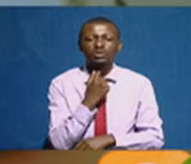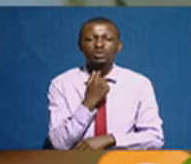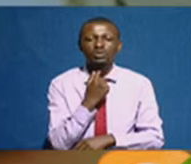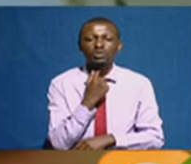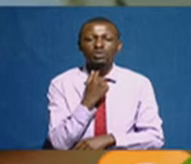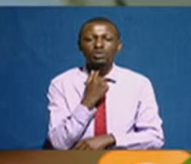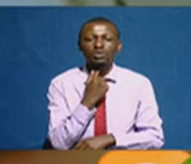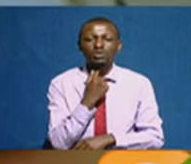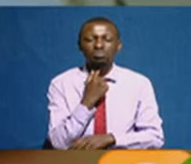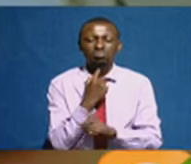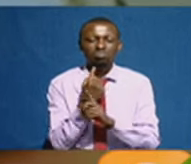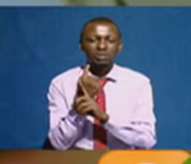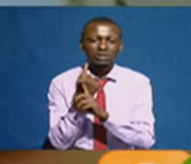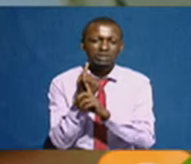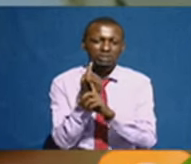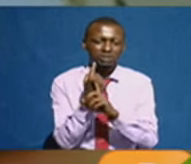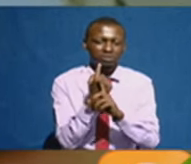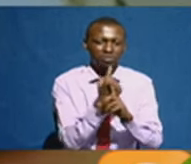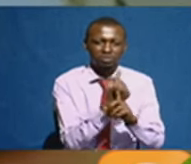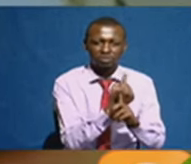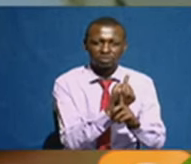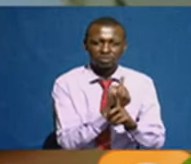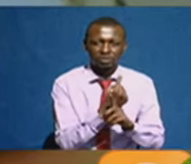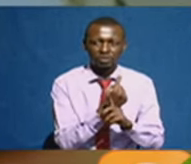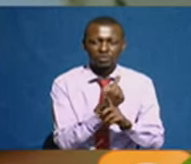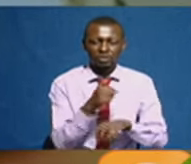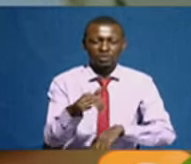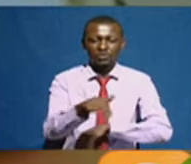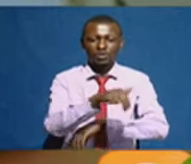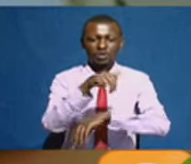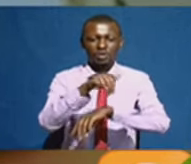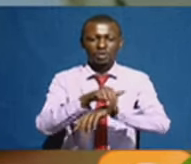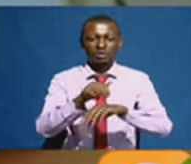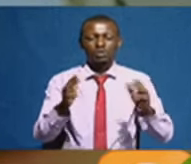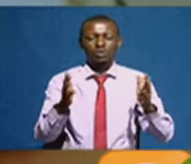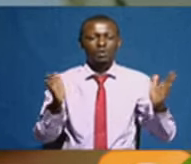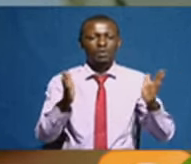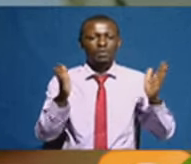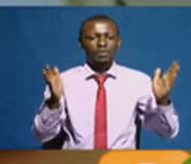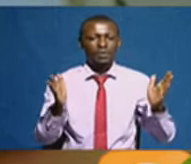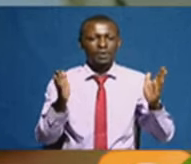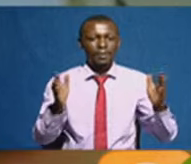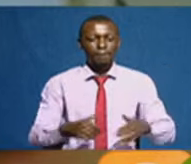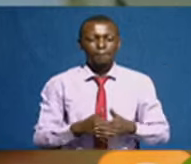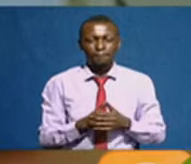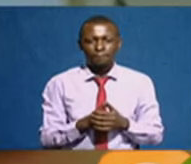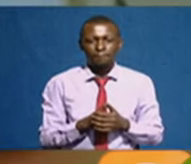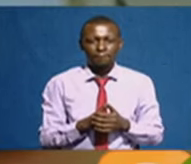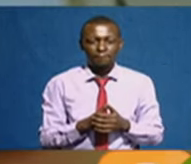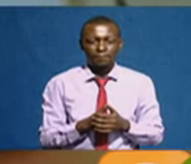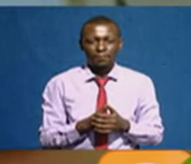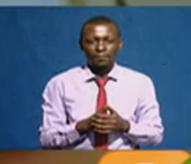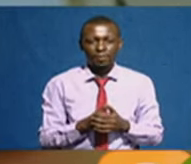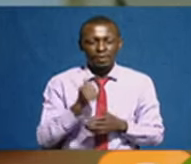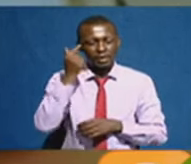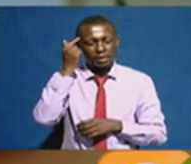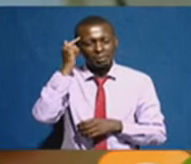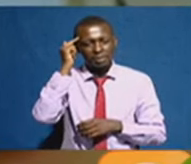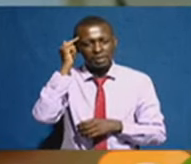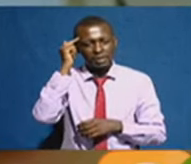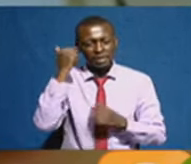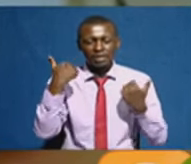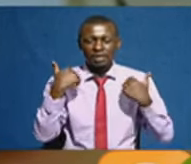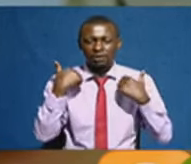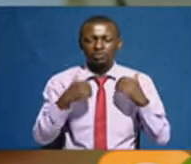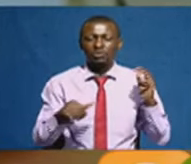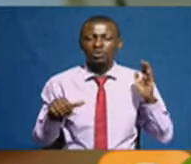in the shared space of national affairs. I think there's a lot of agony that is coming with,